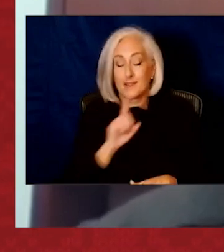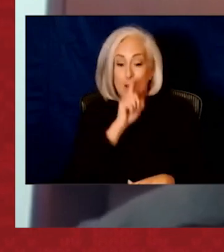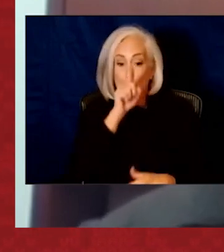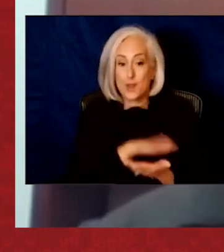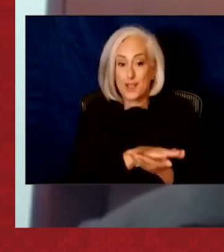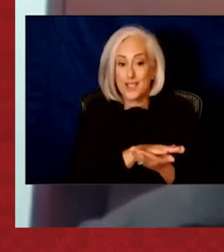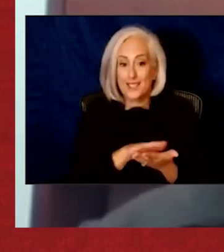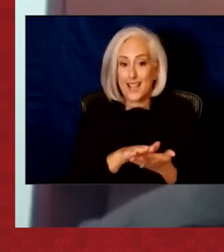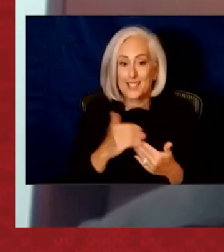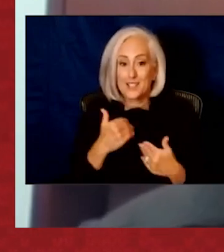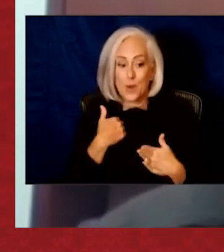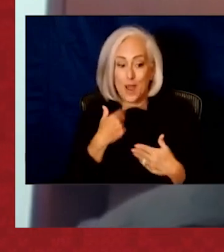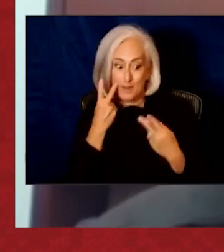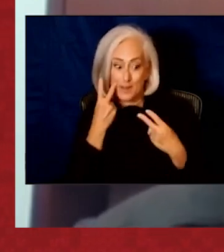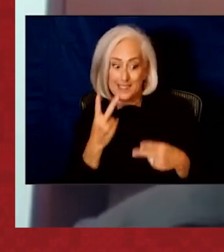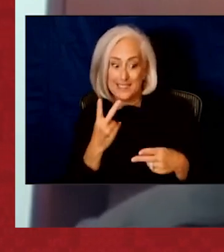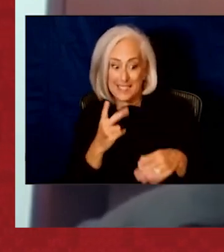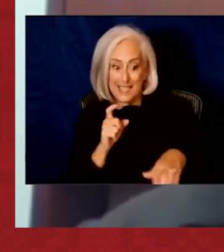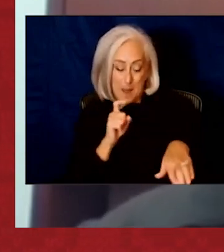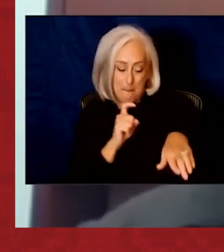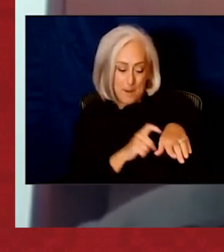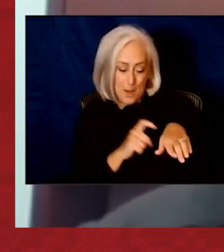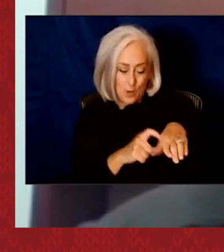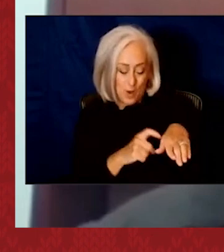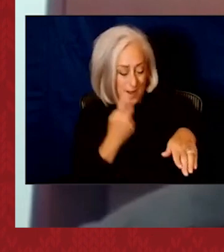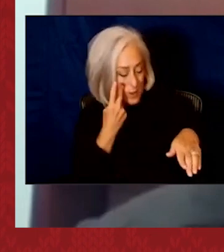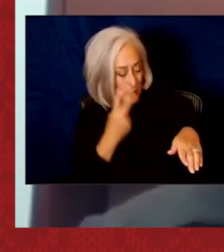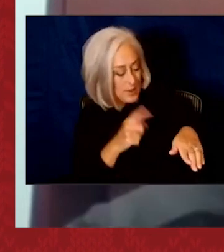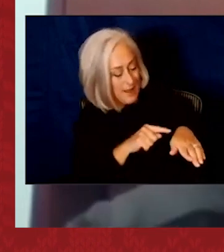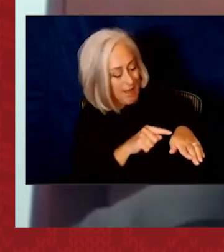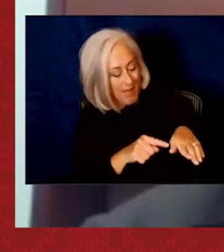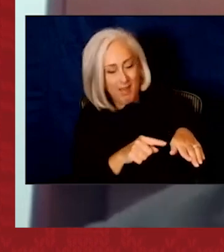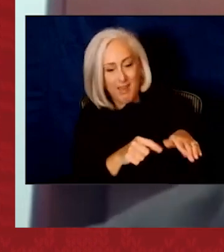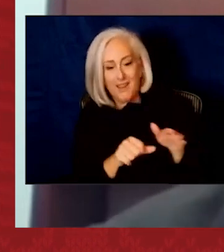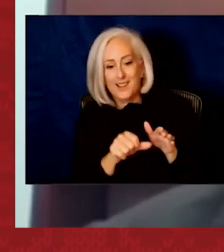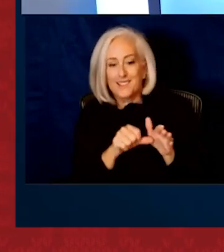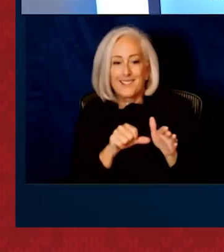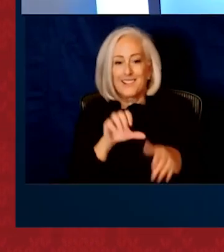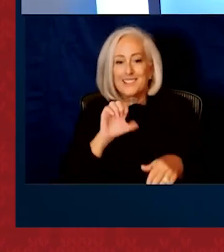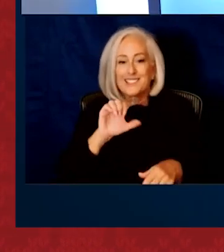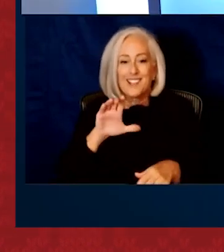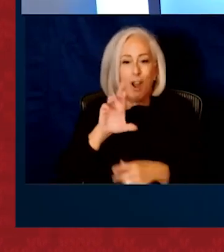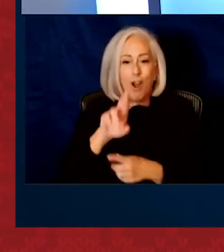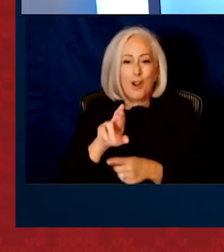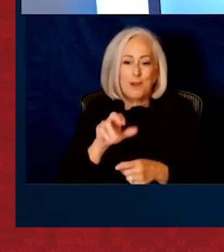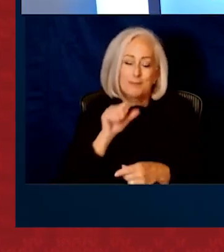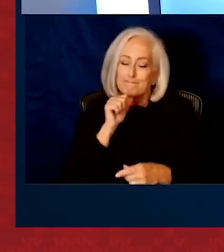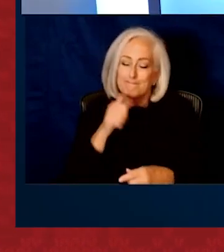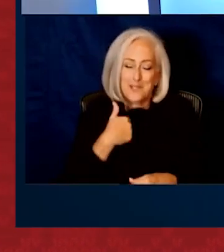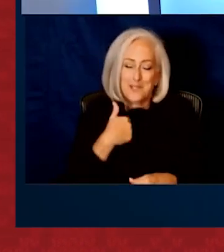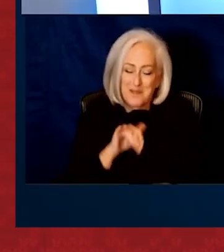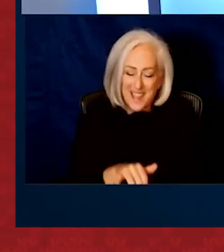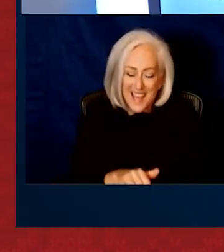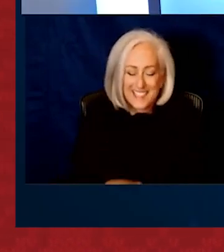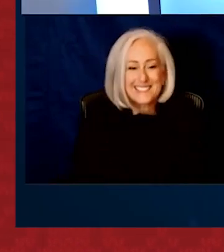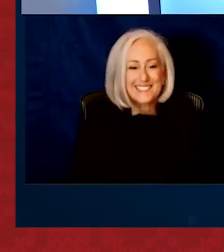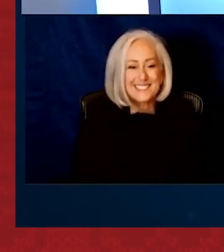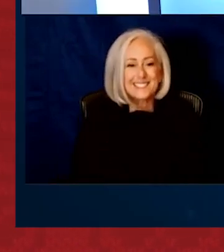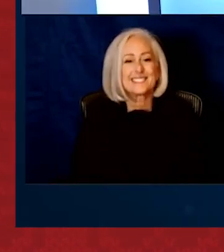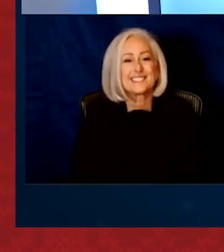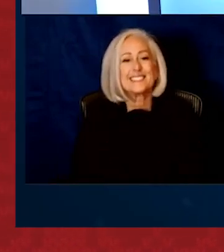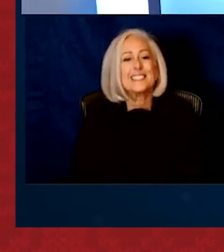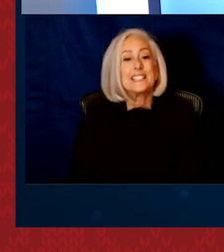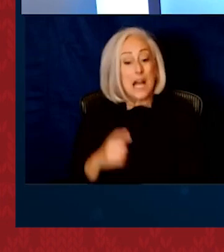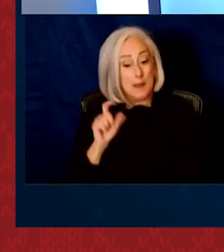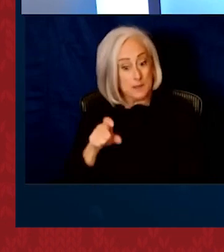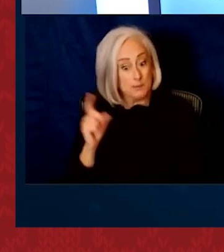maybe still a puncture wound and have that little scar to tell, but unfortunately I don't have that. All right, so now, Dr. Thornton, I'm supposed to be out camping this weekend